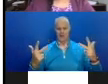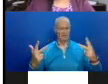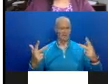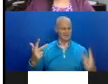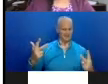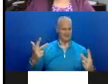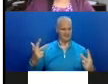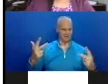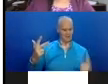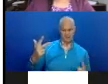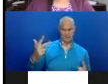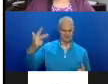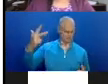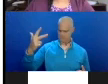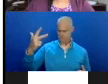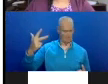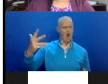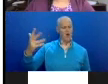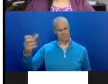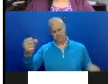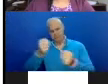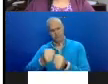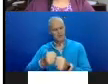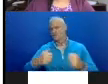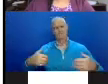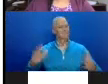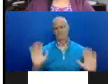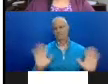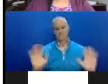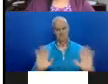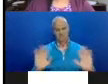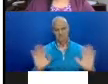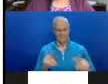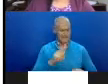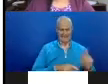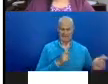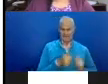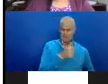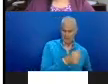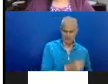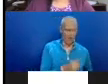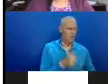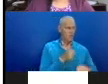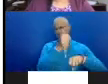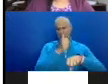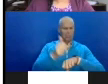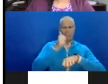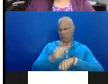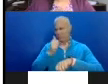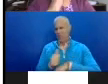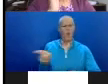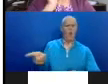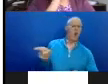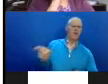unsafe, and in phase 1 and is not able to, regulate himself and is blaming other people and blaming her and all